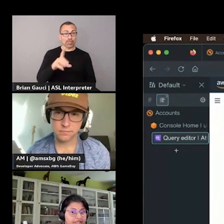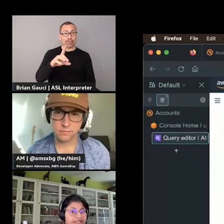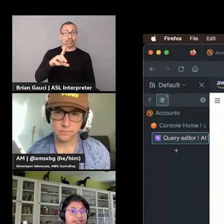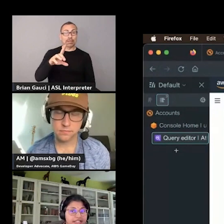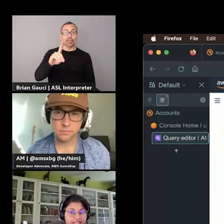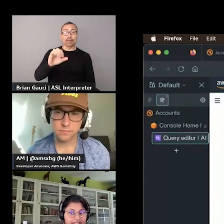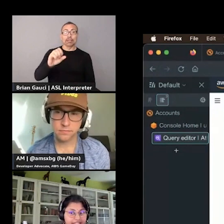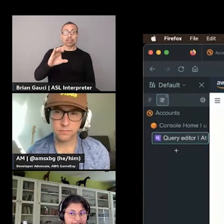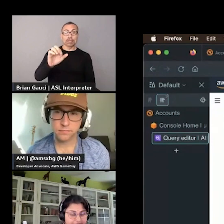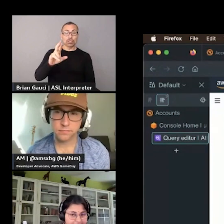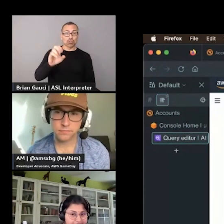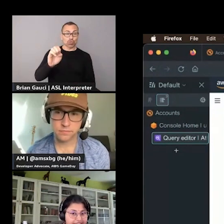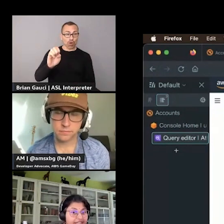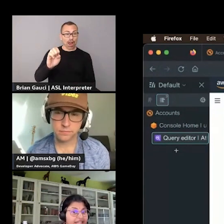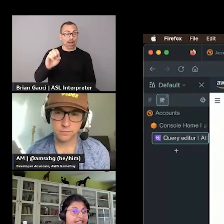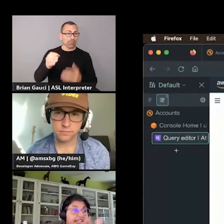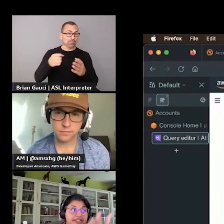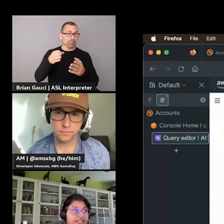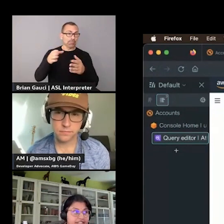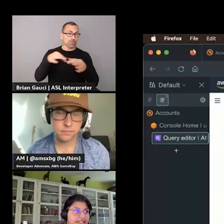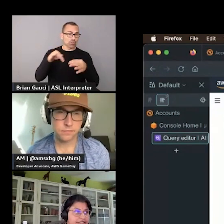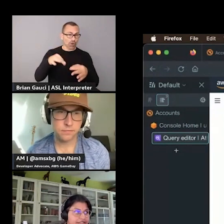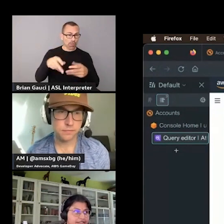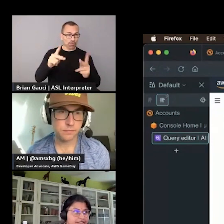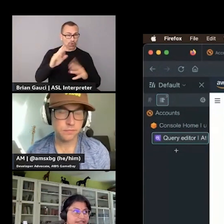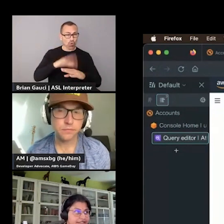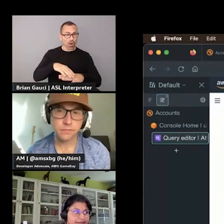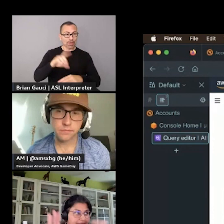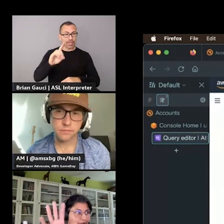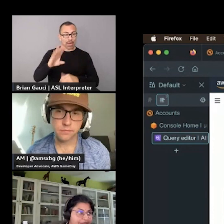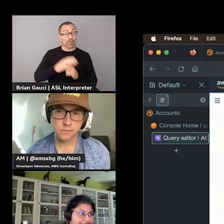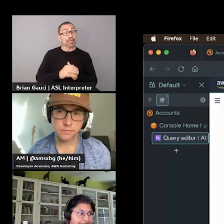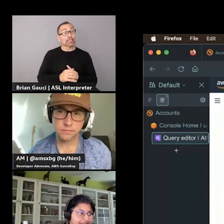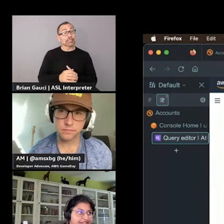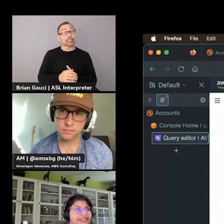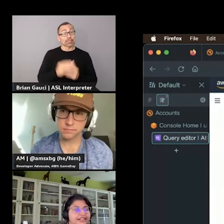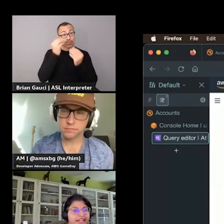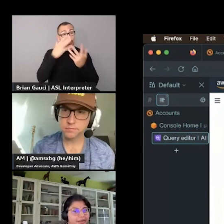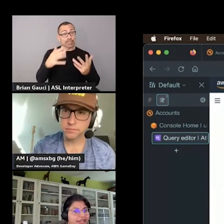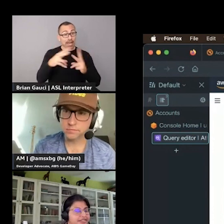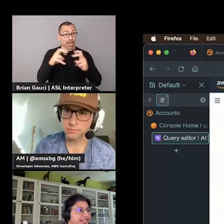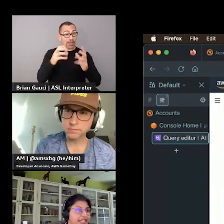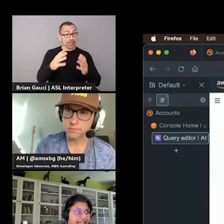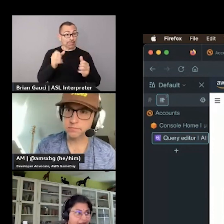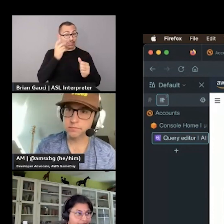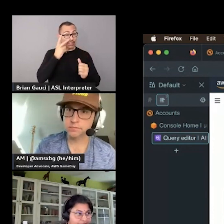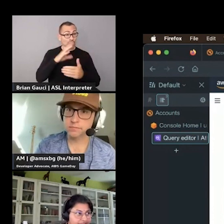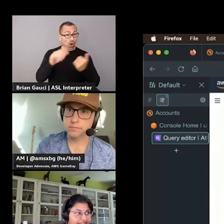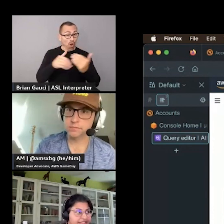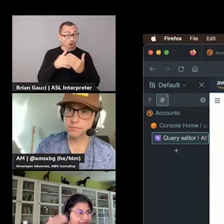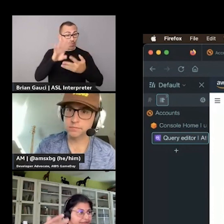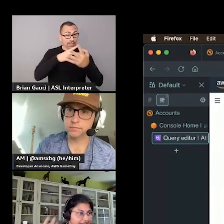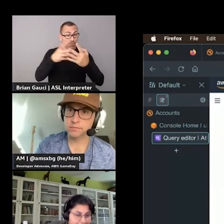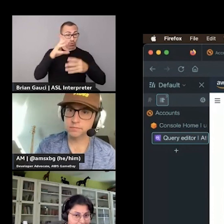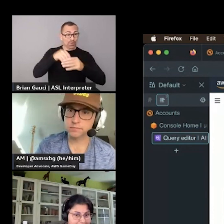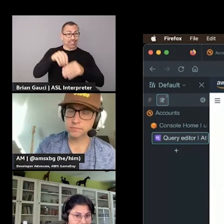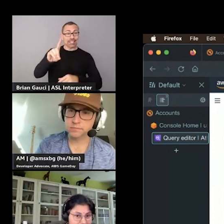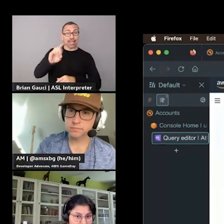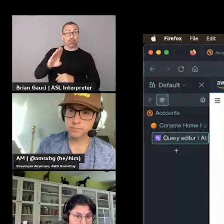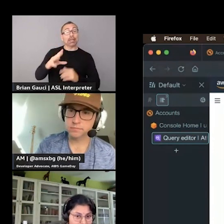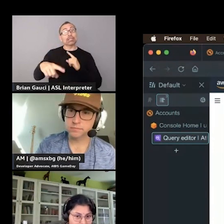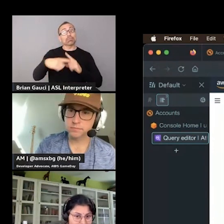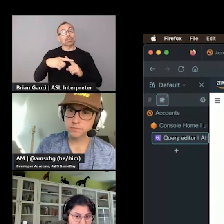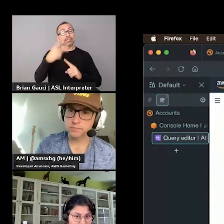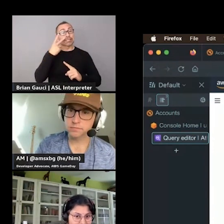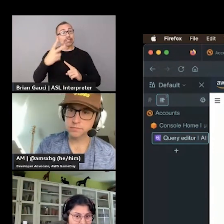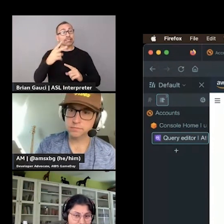So the data analyst can see all the tables in the database, and he can also see the